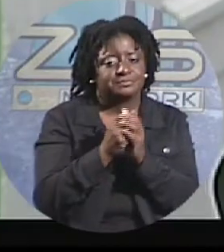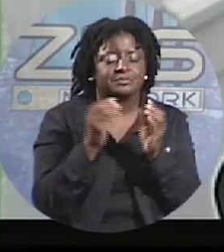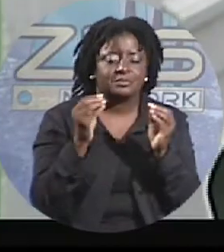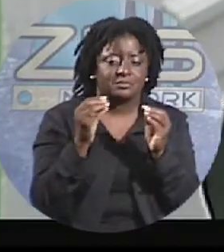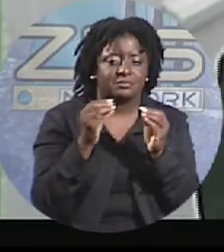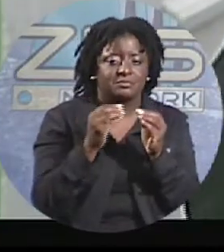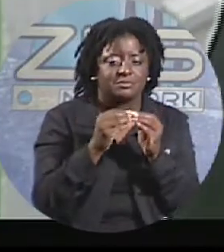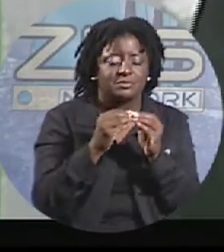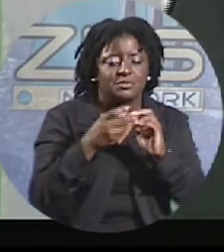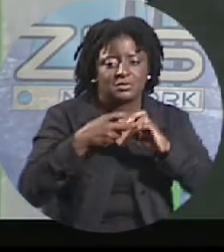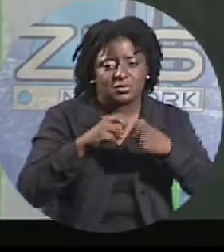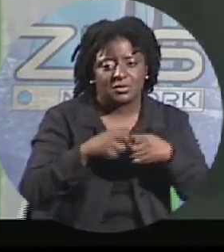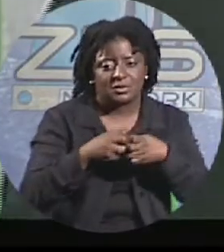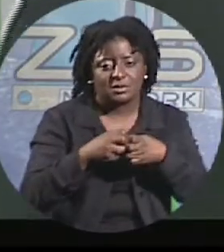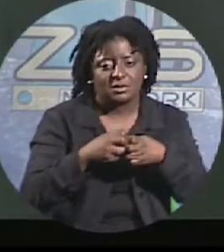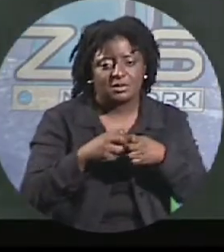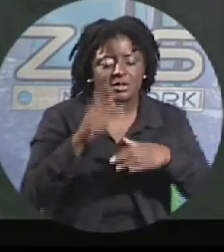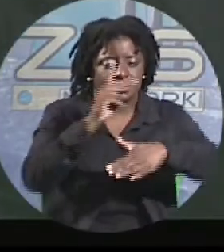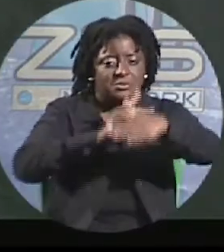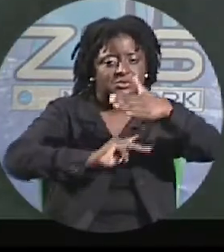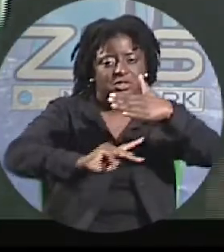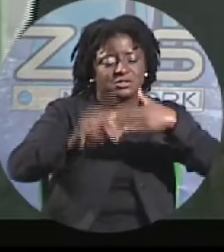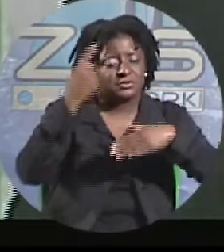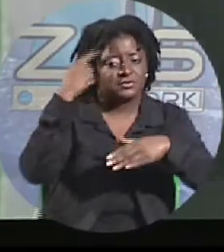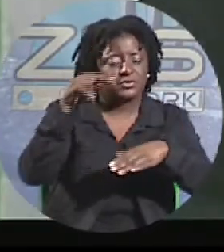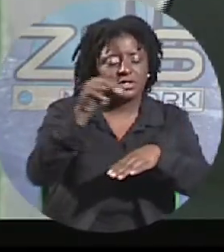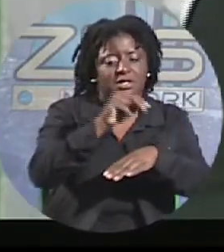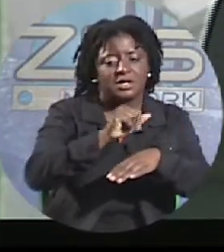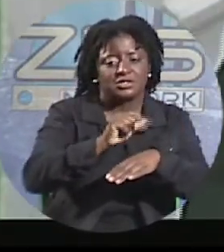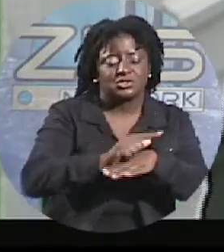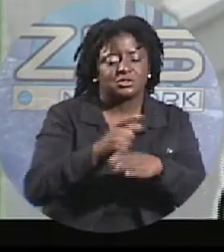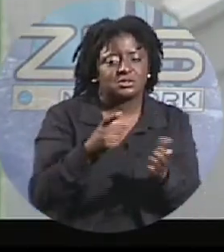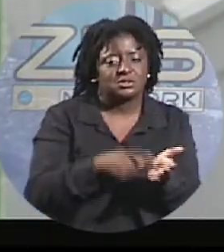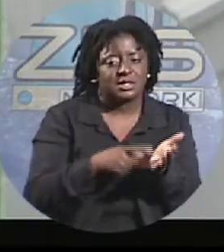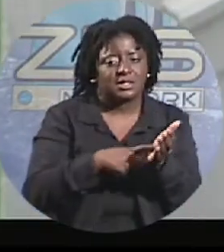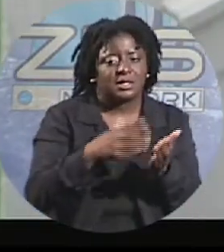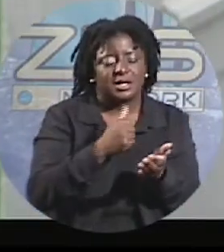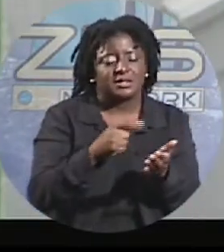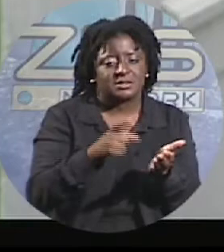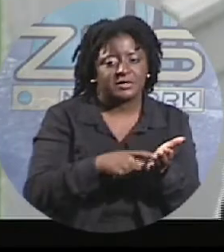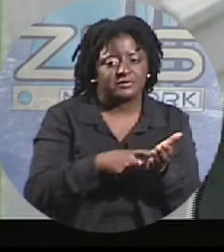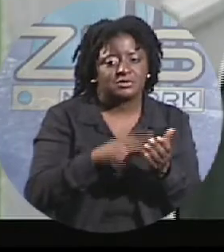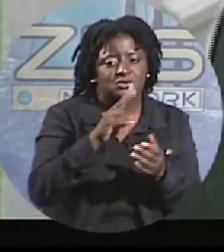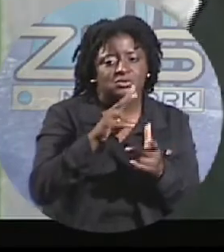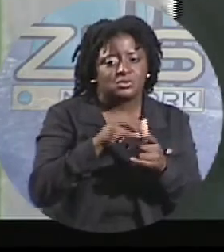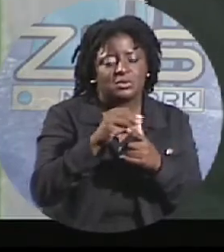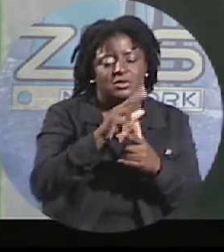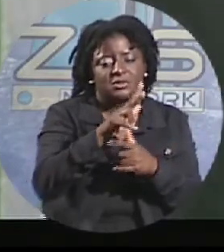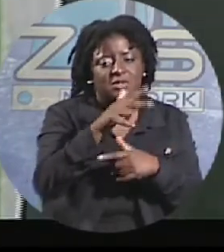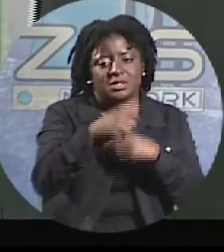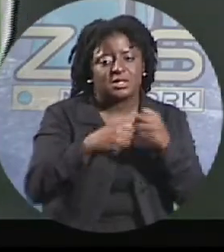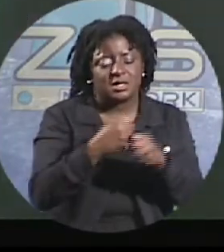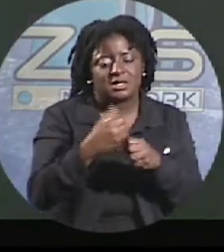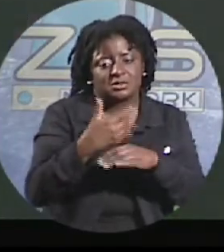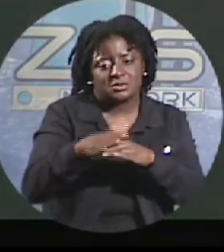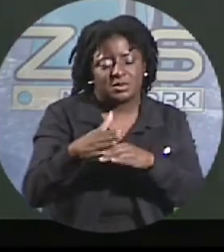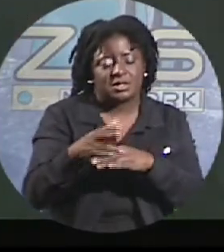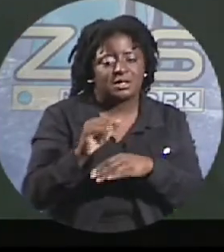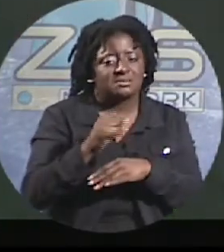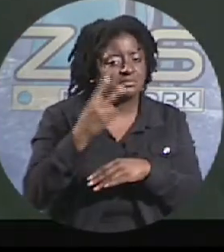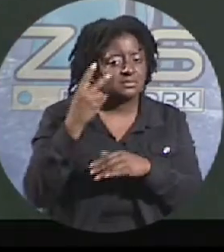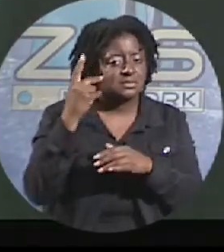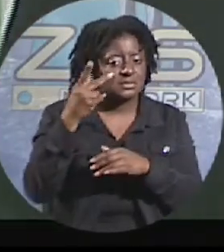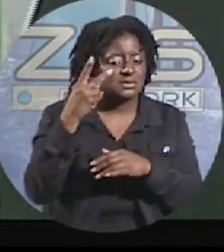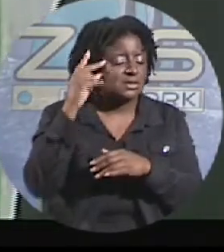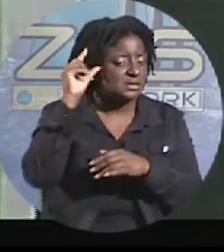look at the projections for national debt and the deficit 2 to 3 years out, I see that this government is not predicting that it